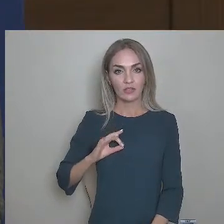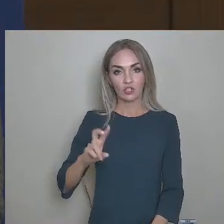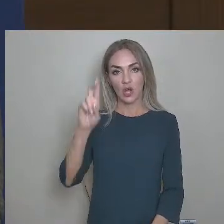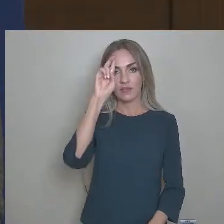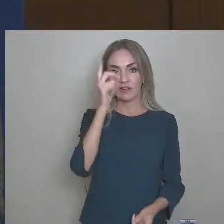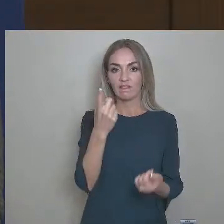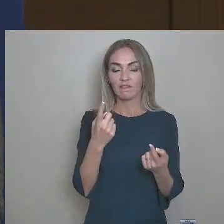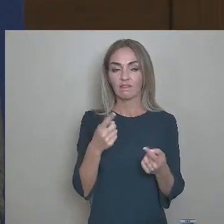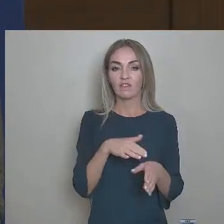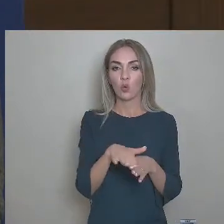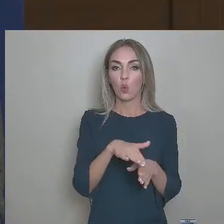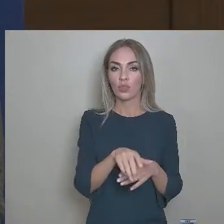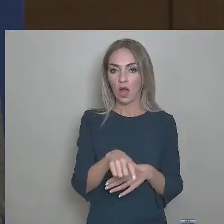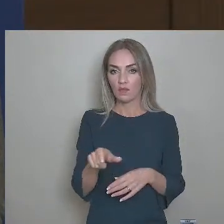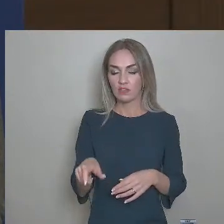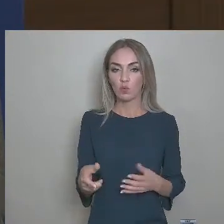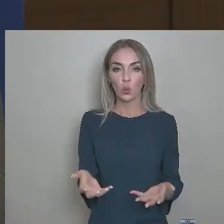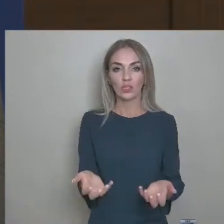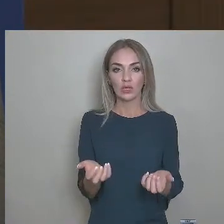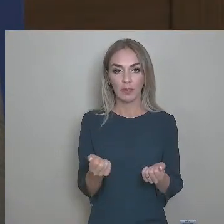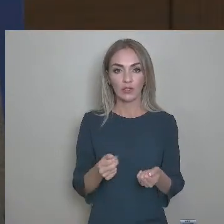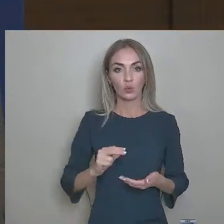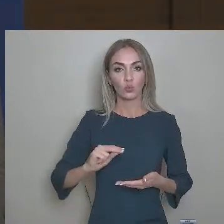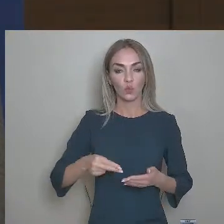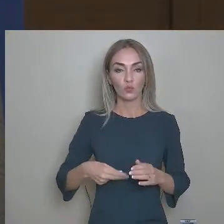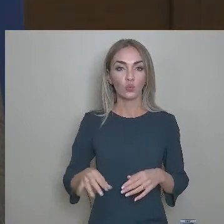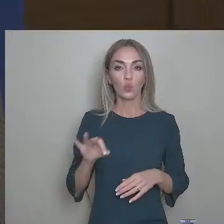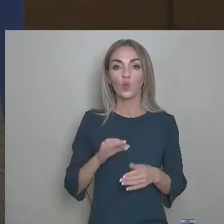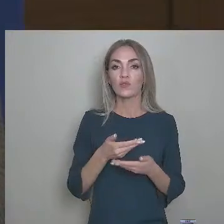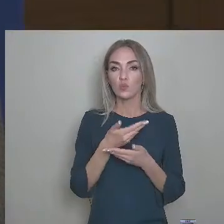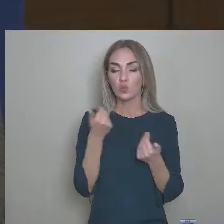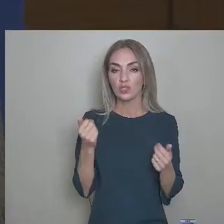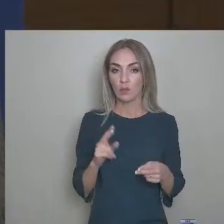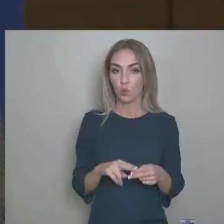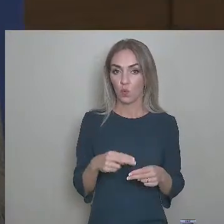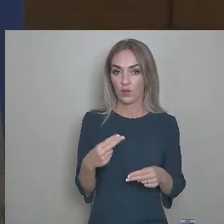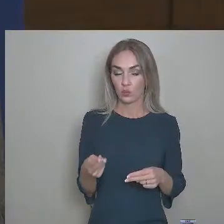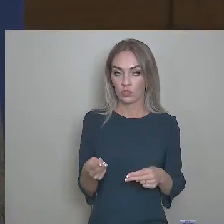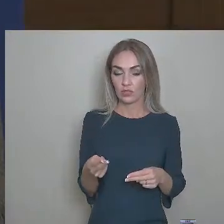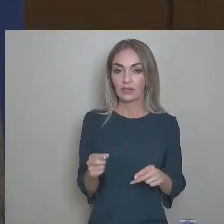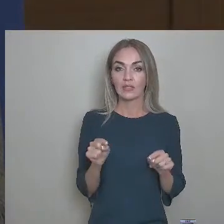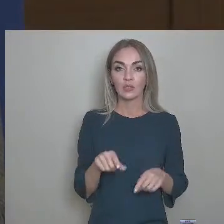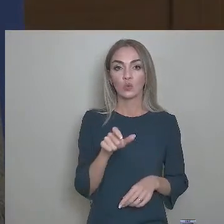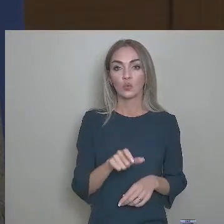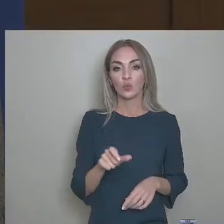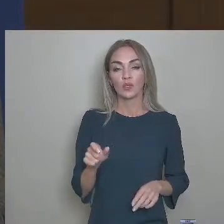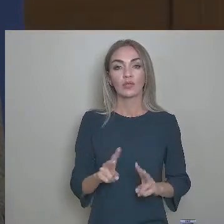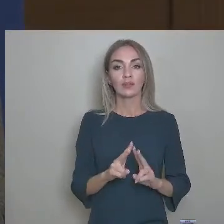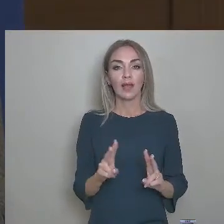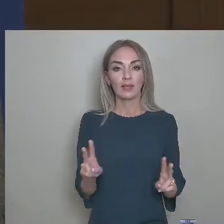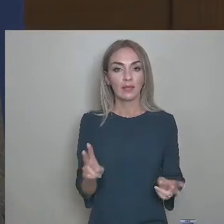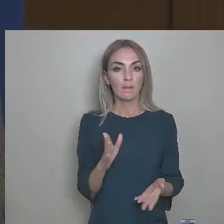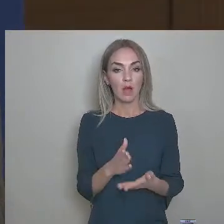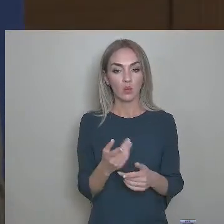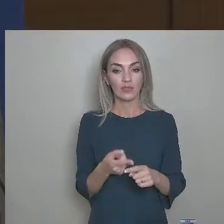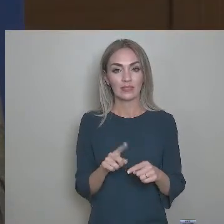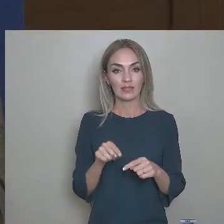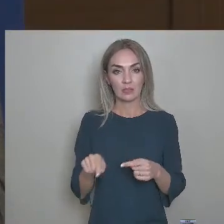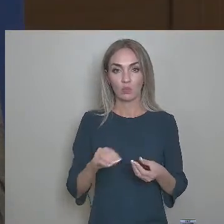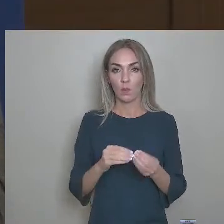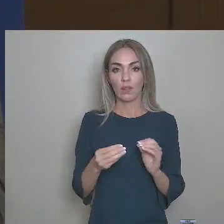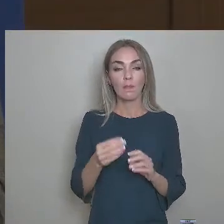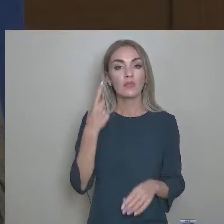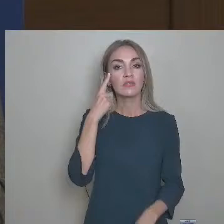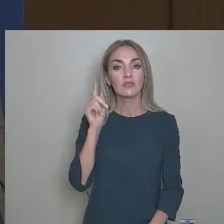to the respective authority, to the state service that